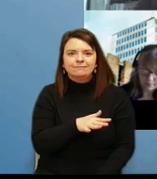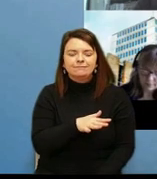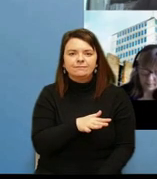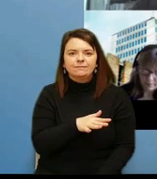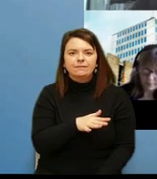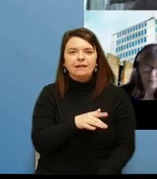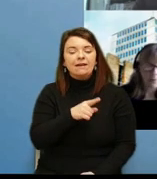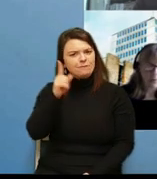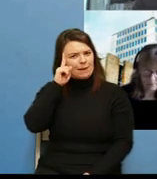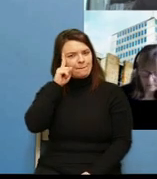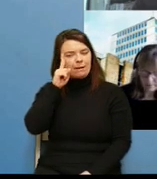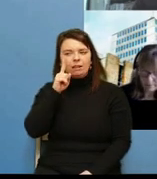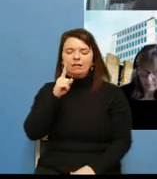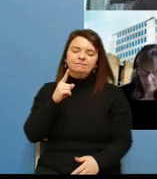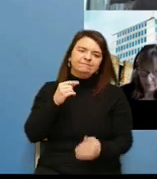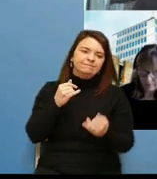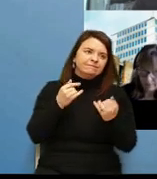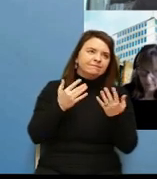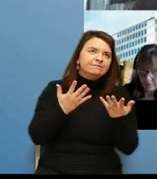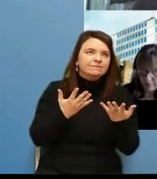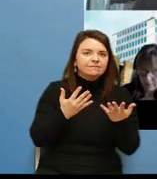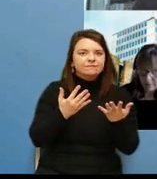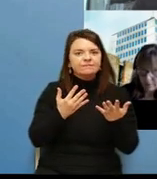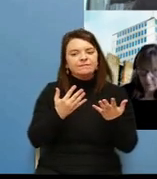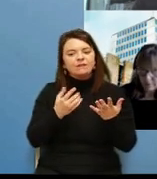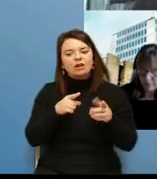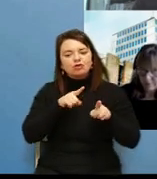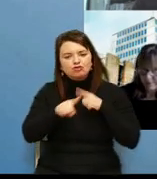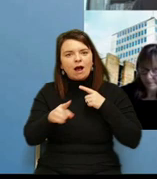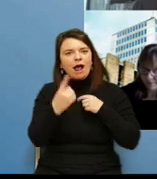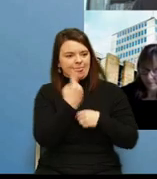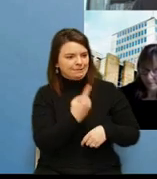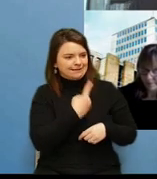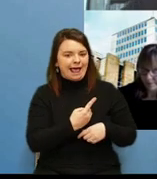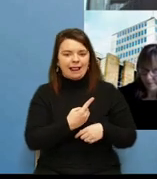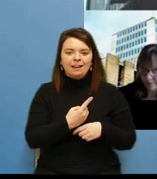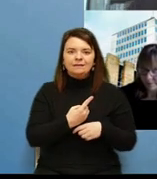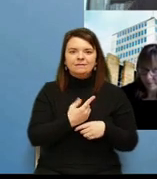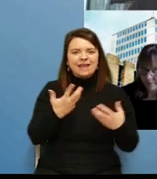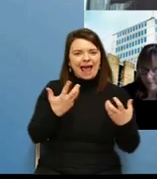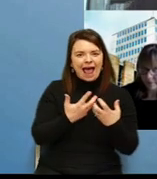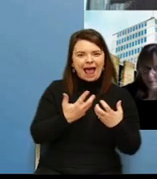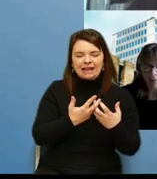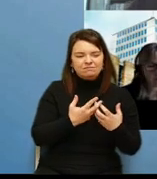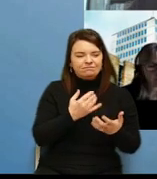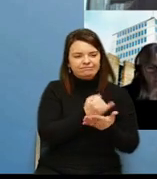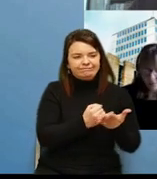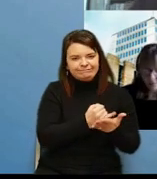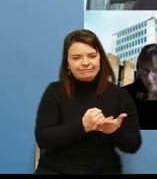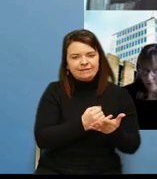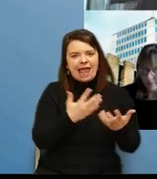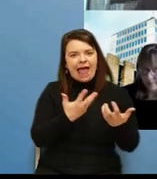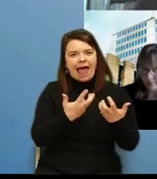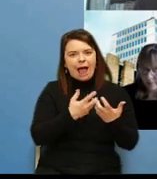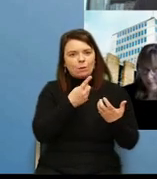offer, and how, you know, if people are unsuccessful in their attempts through trying to do it on their own, how